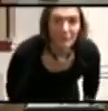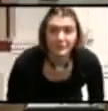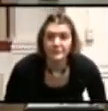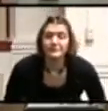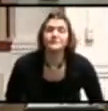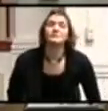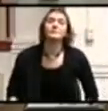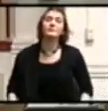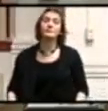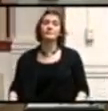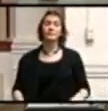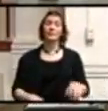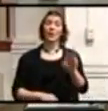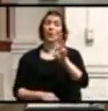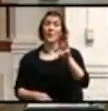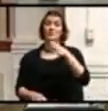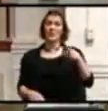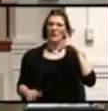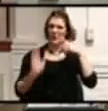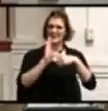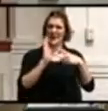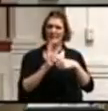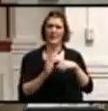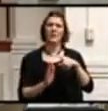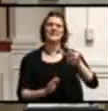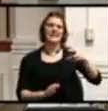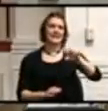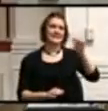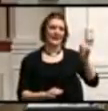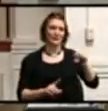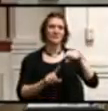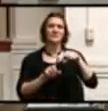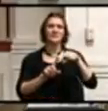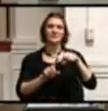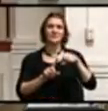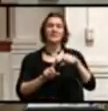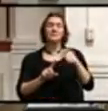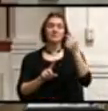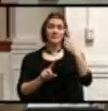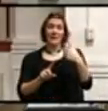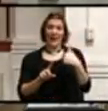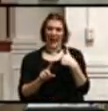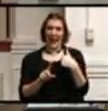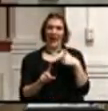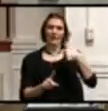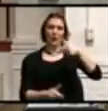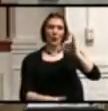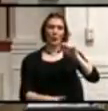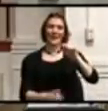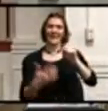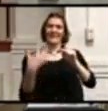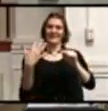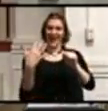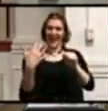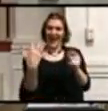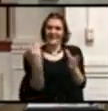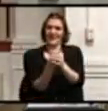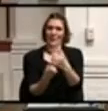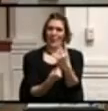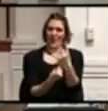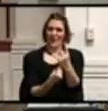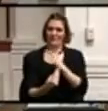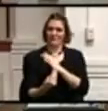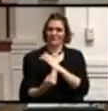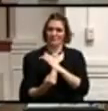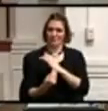Station 2, in the future plan is what's called a quint. It does five different operations. Saves you a lot of money because